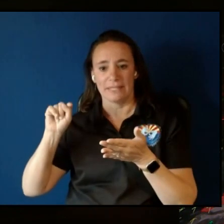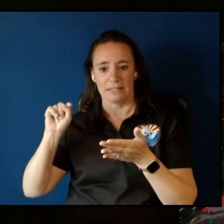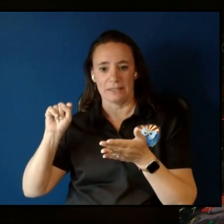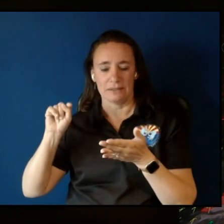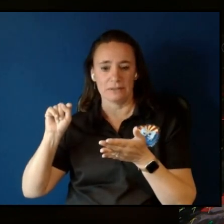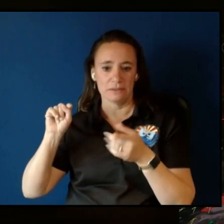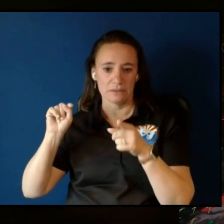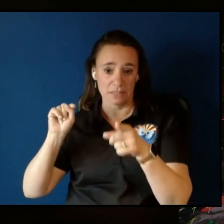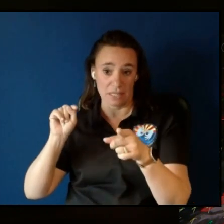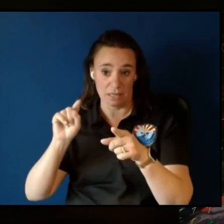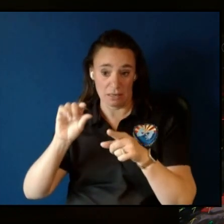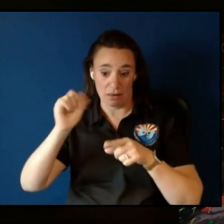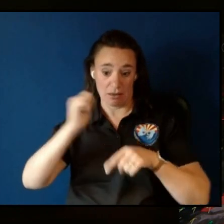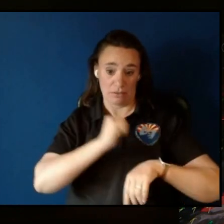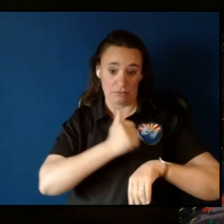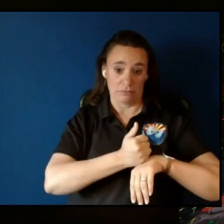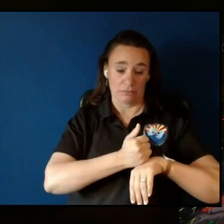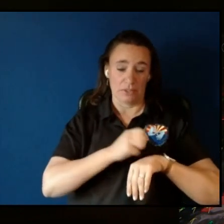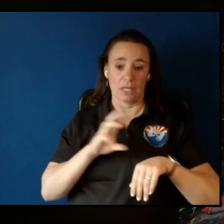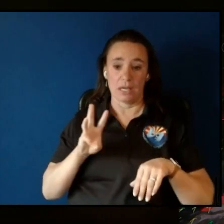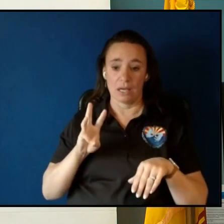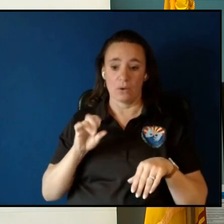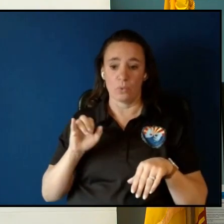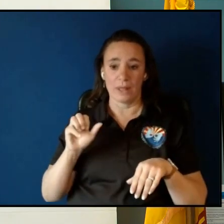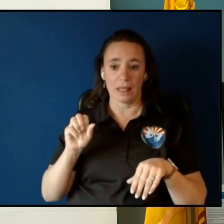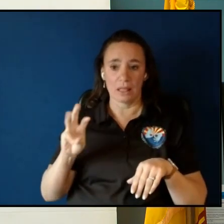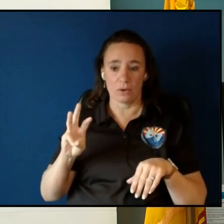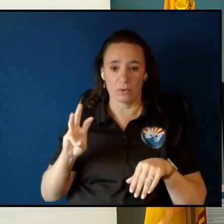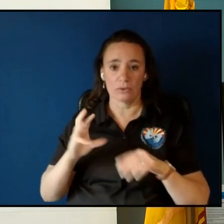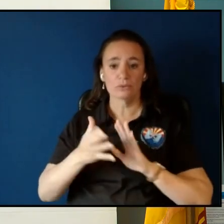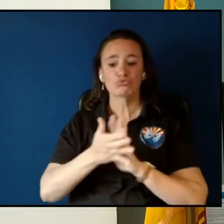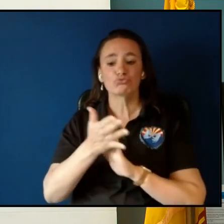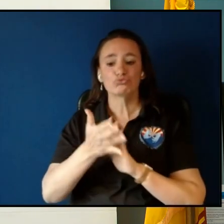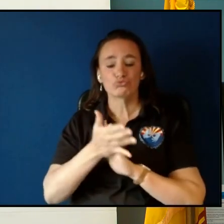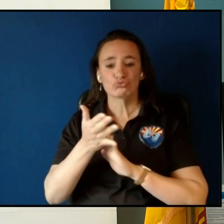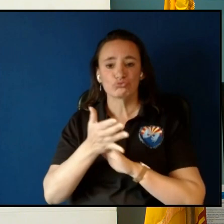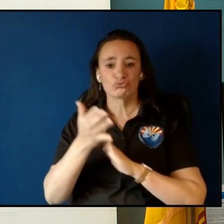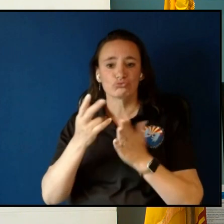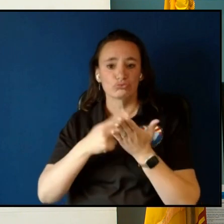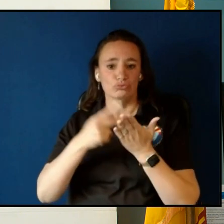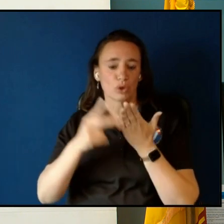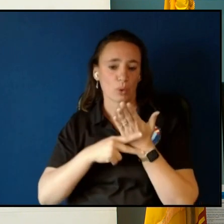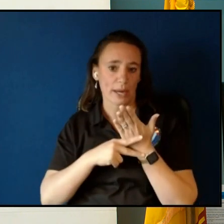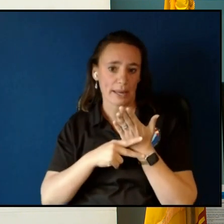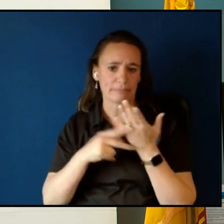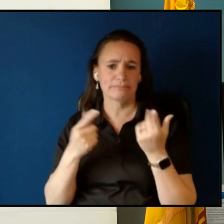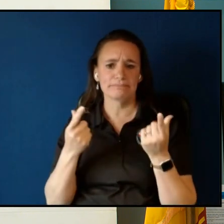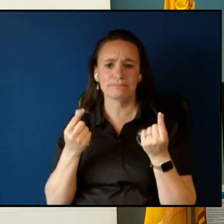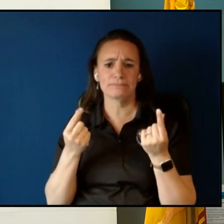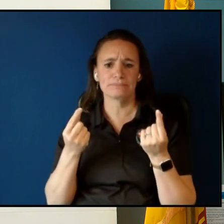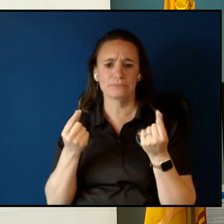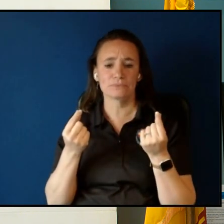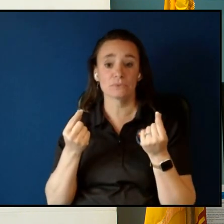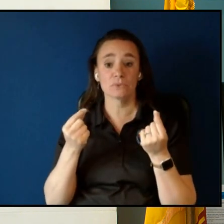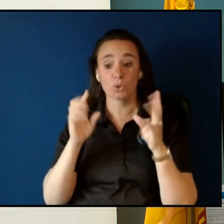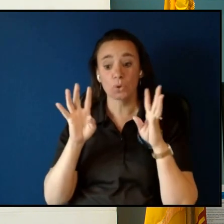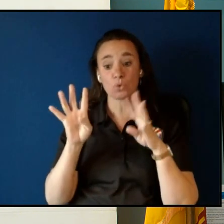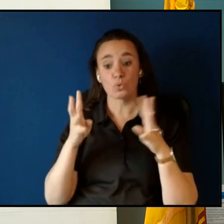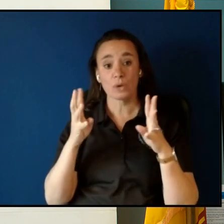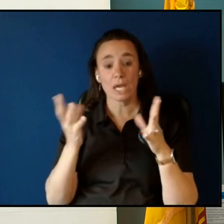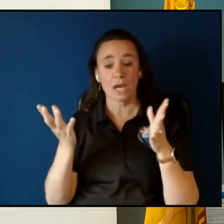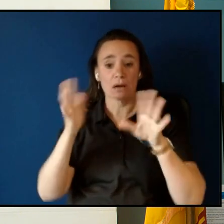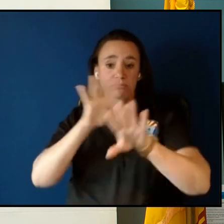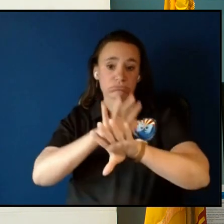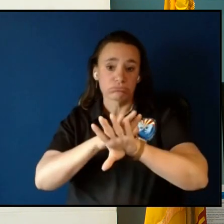down here at Willow. So we run this program, and what it does, it overlays winds on top of the